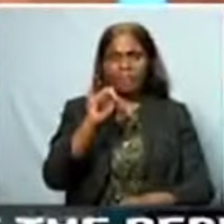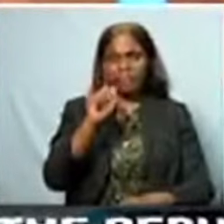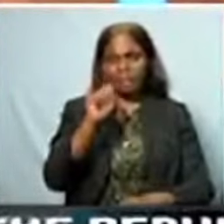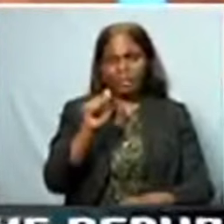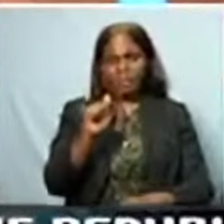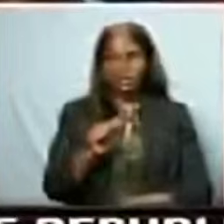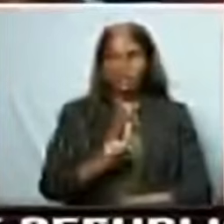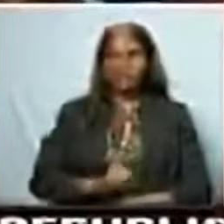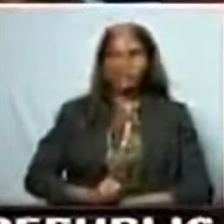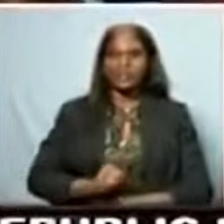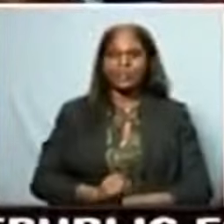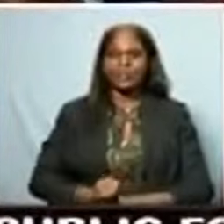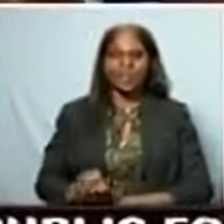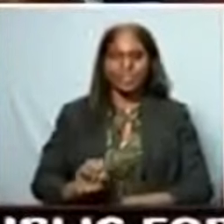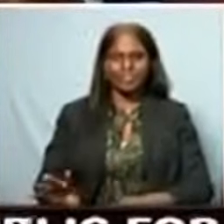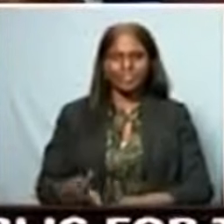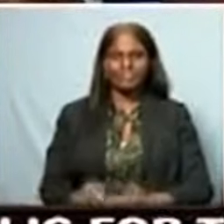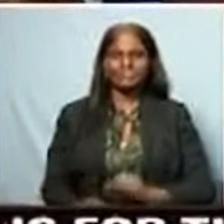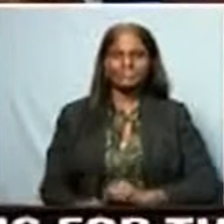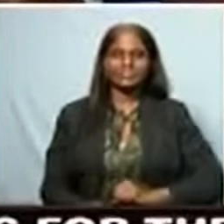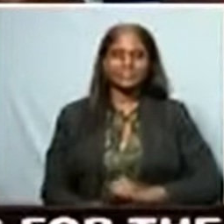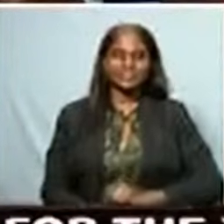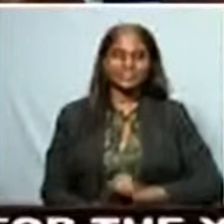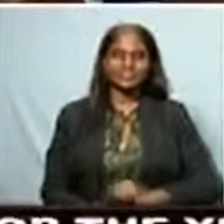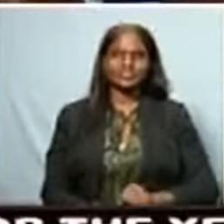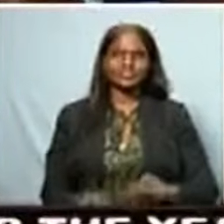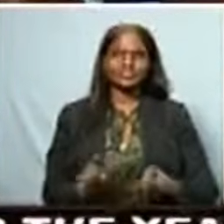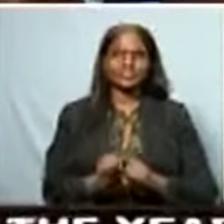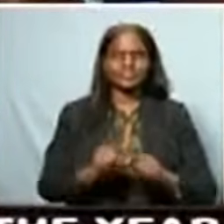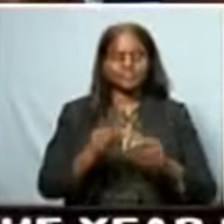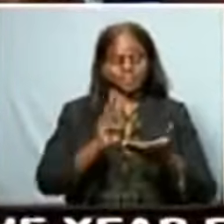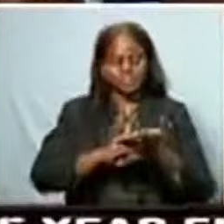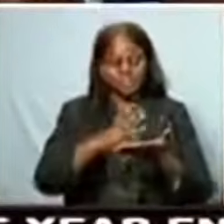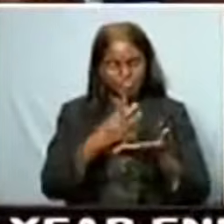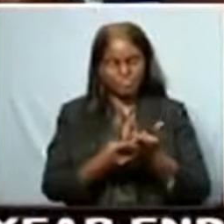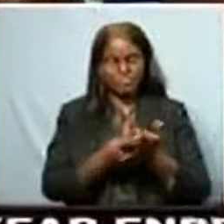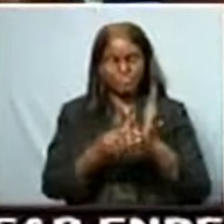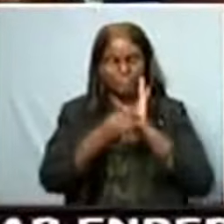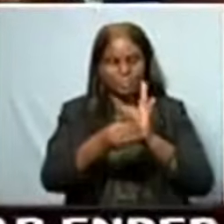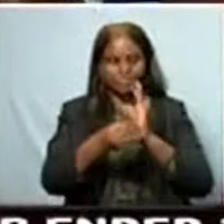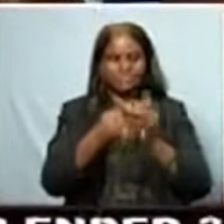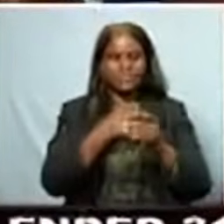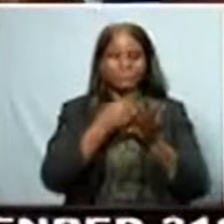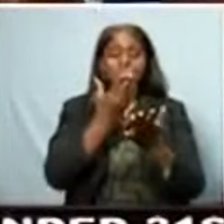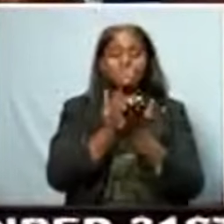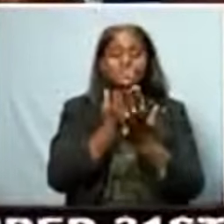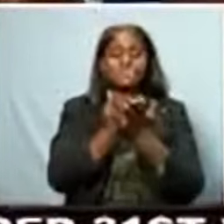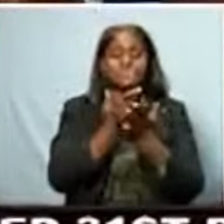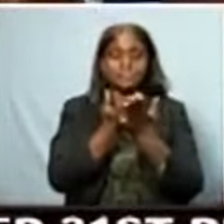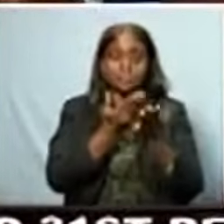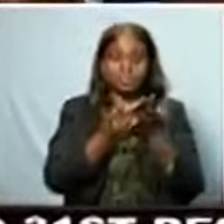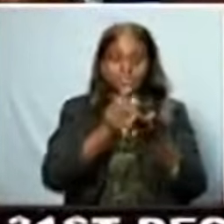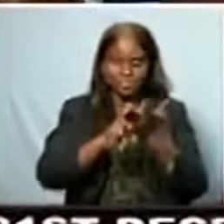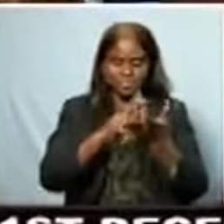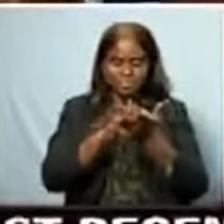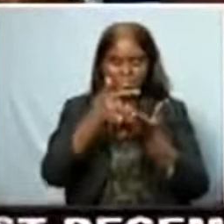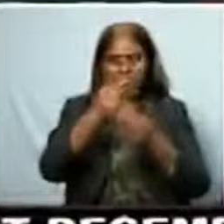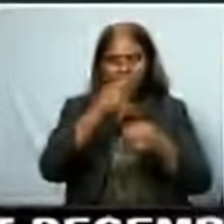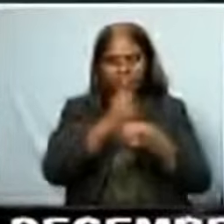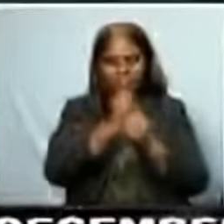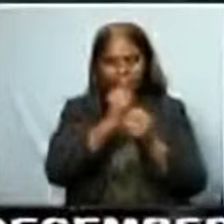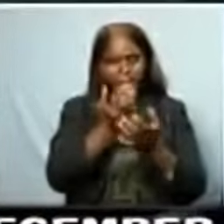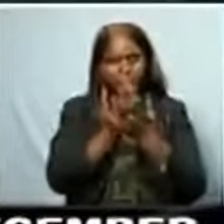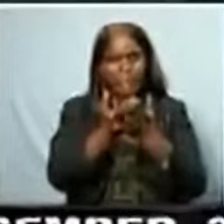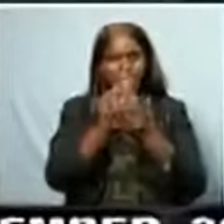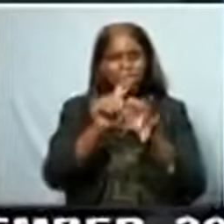Chairperson, just to augment your guidance to the witness, I suggest that the witness makes a submission